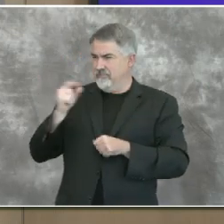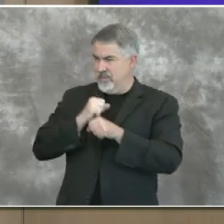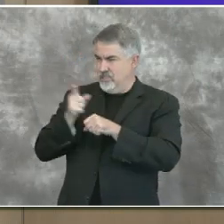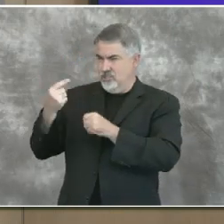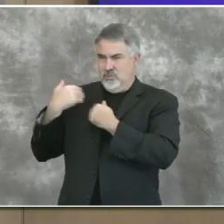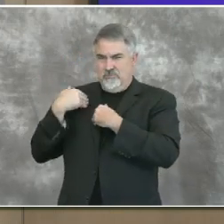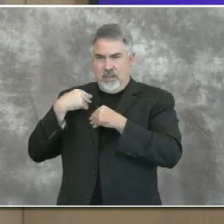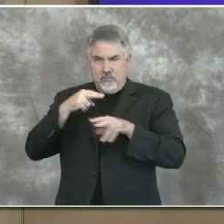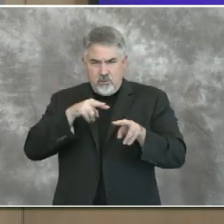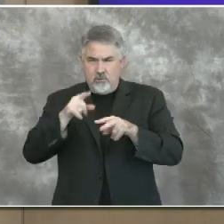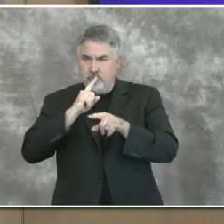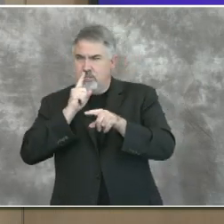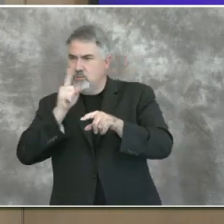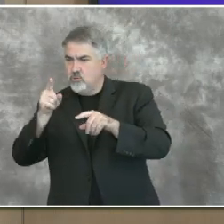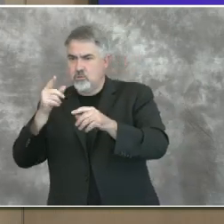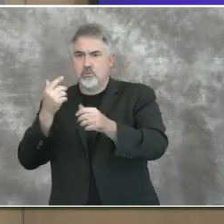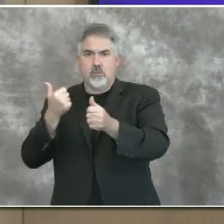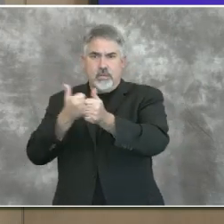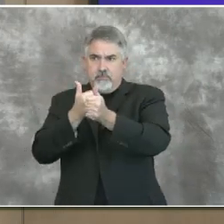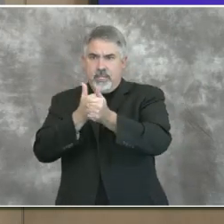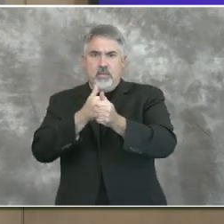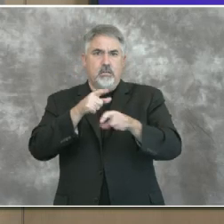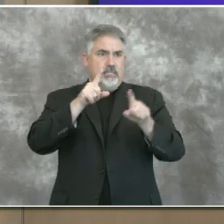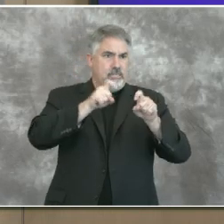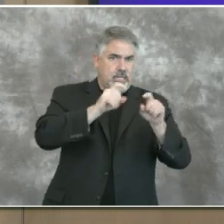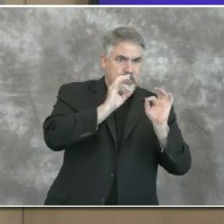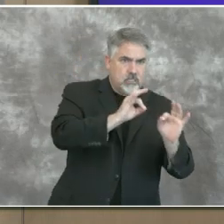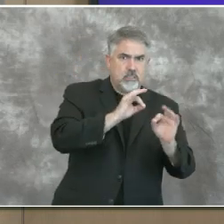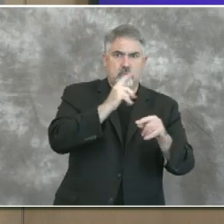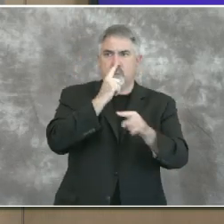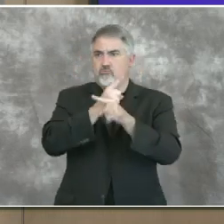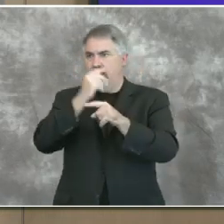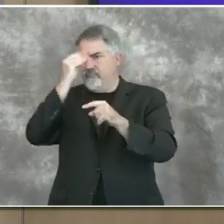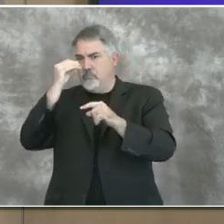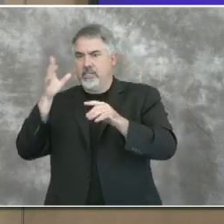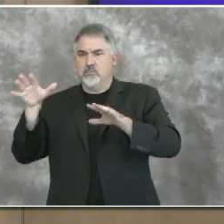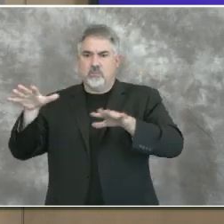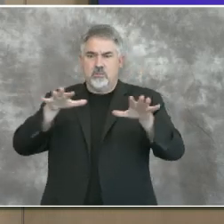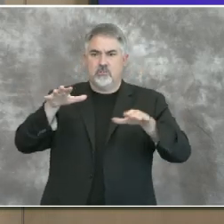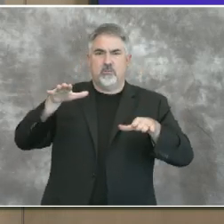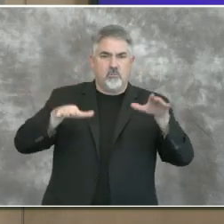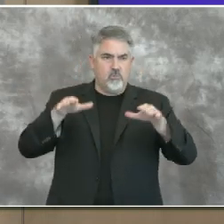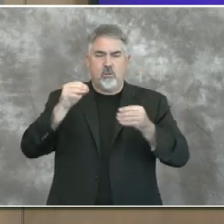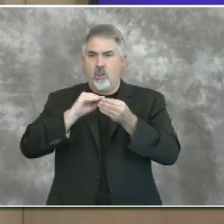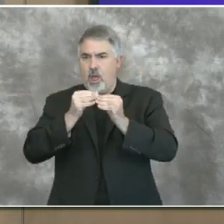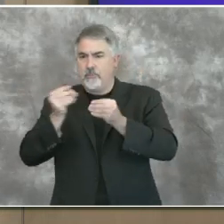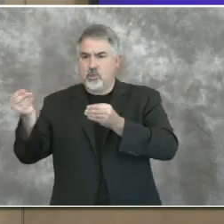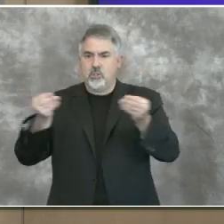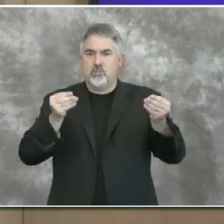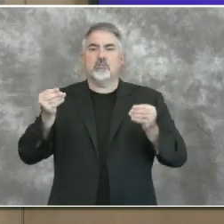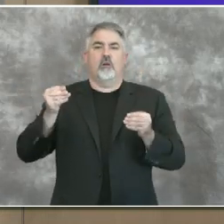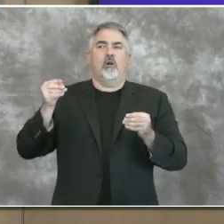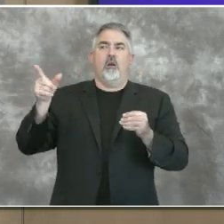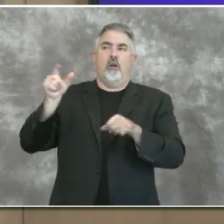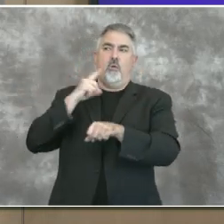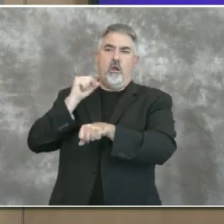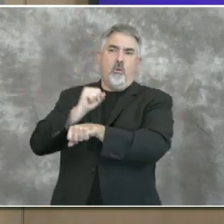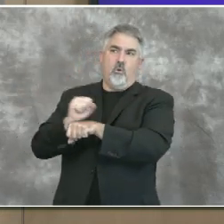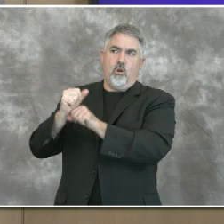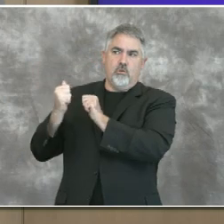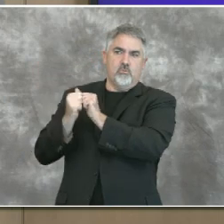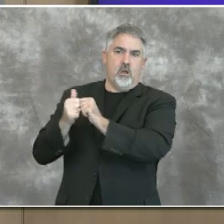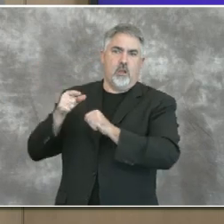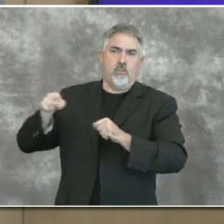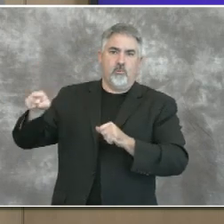closely with our existing public health officials and all of the incredible work that they are doing, and will just serve as another way we